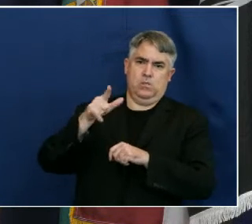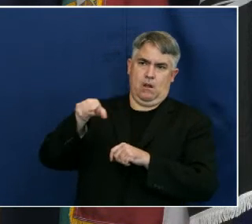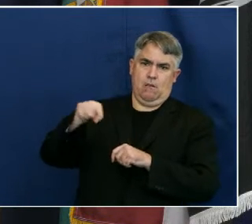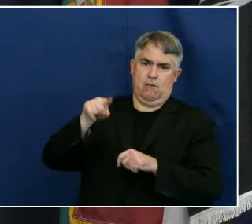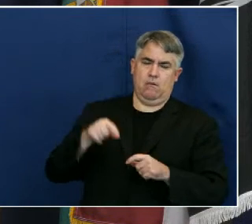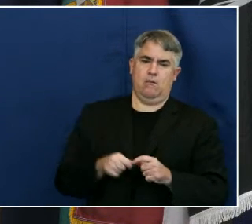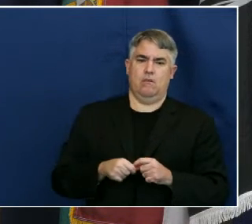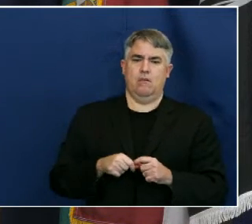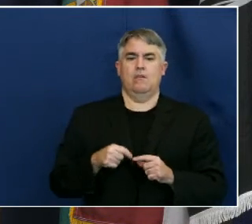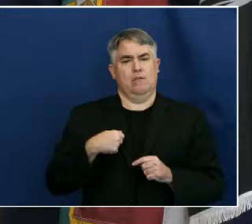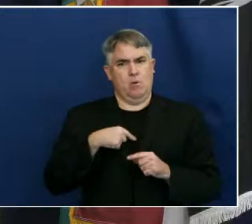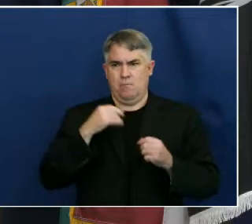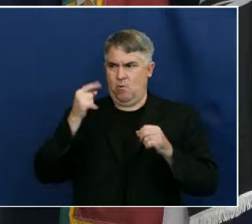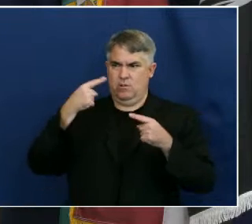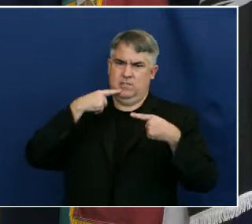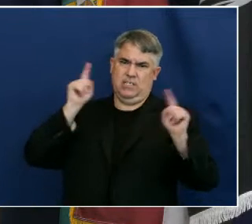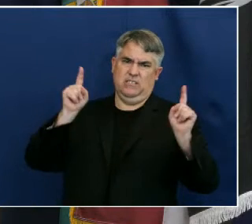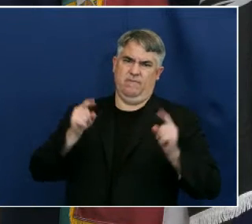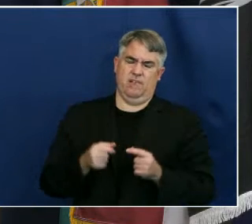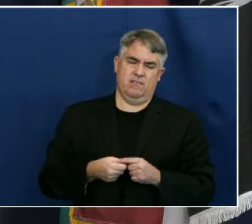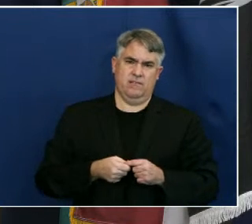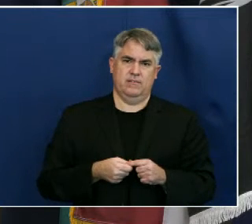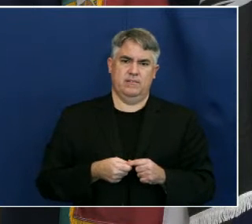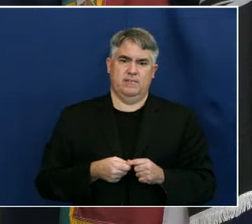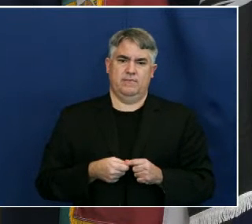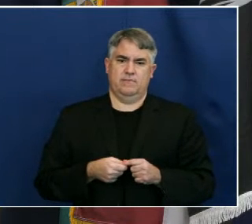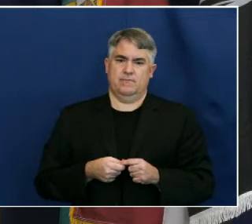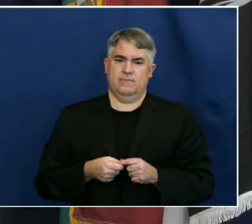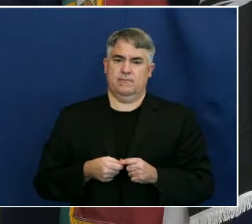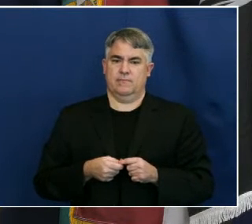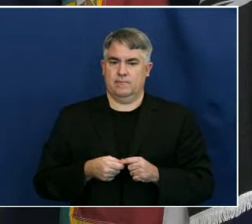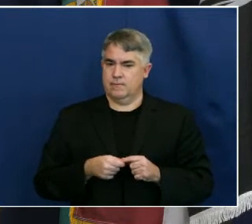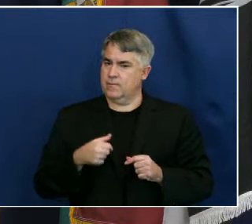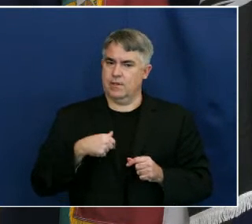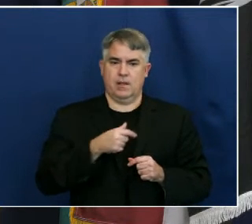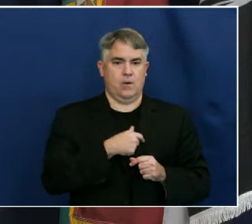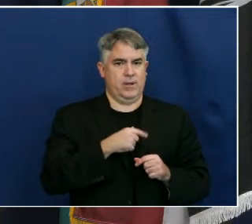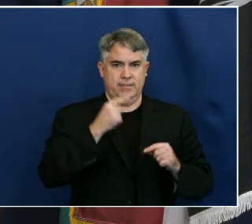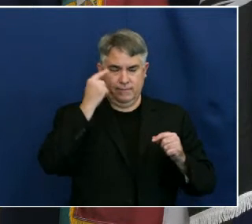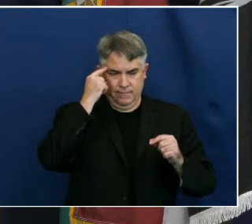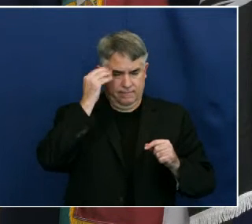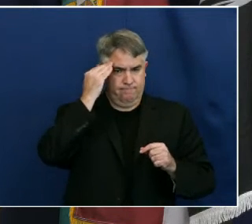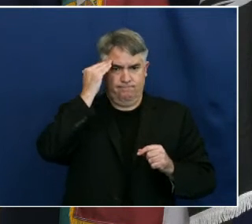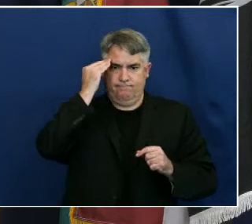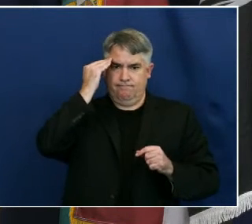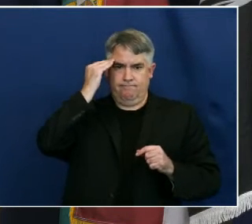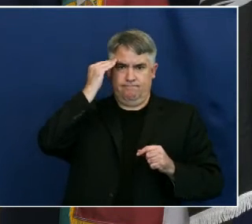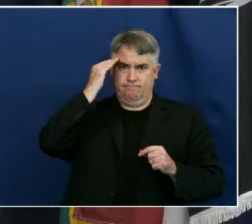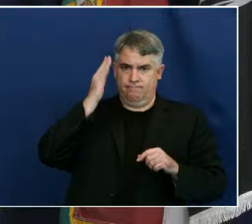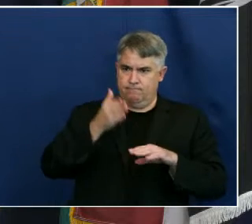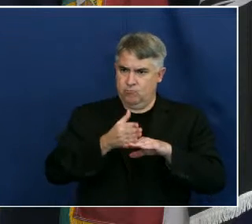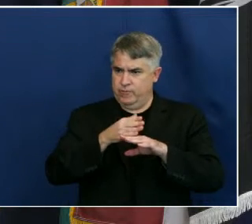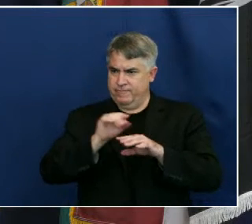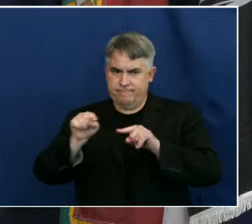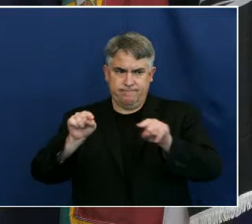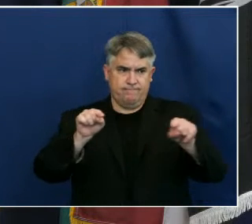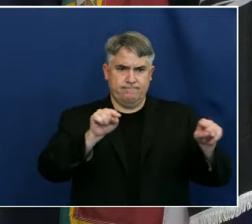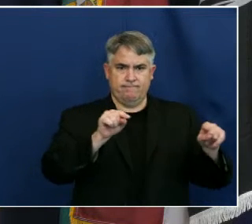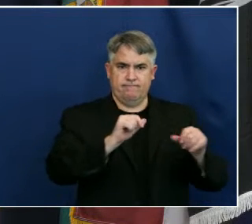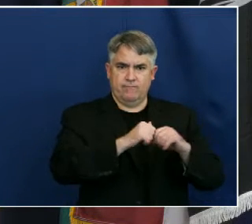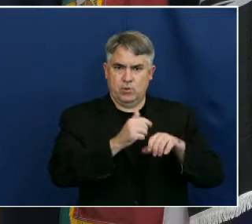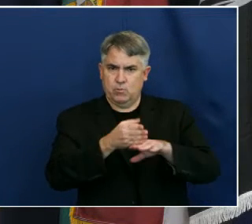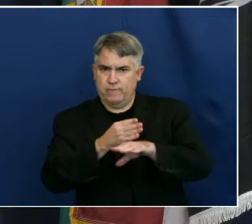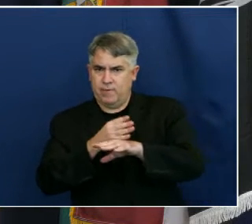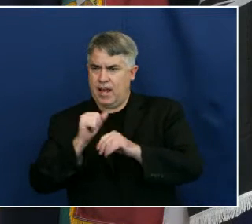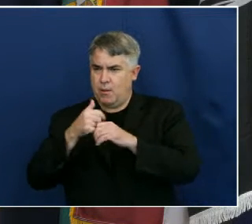successful an operation as possible. So in everything we do, we daily look for an opportunity and a way to do better, and that's true